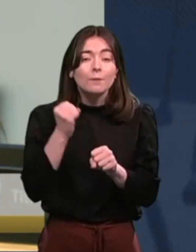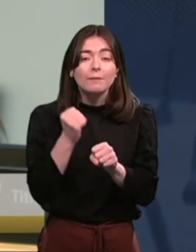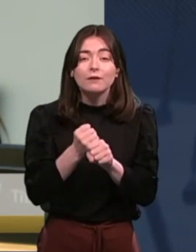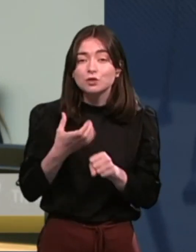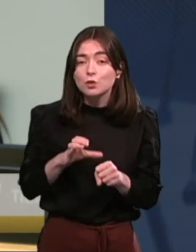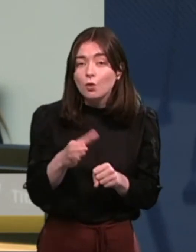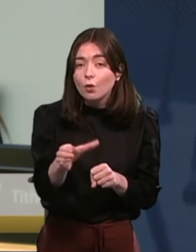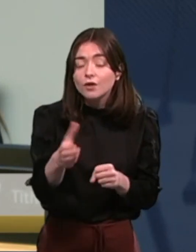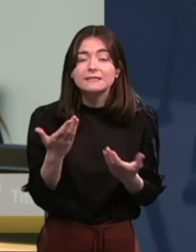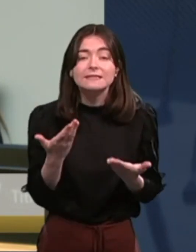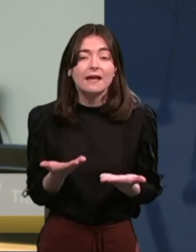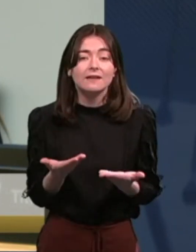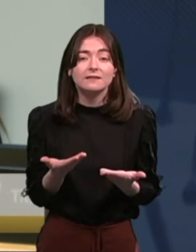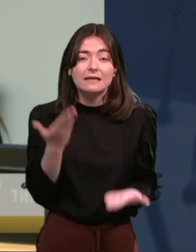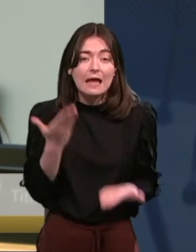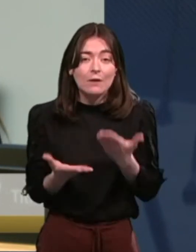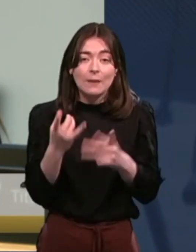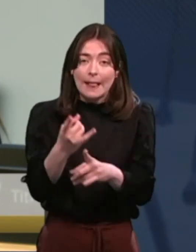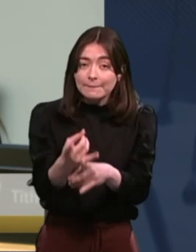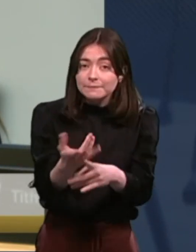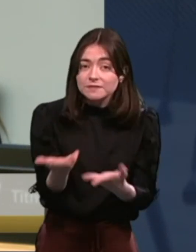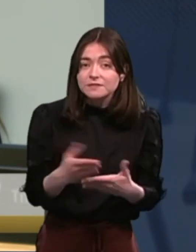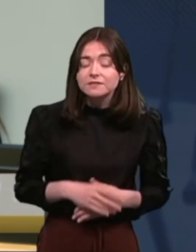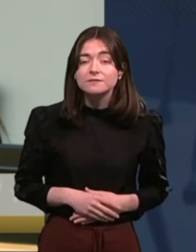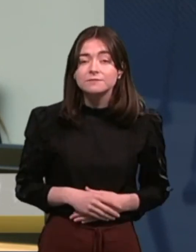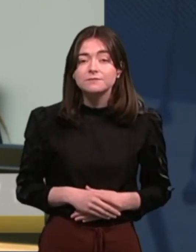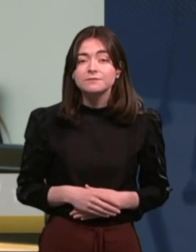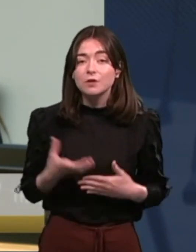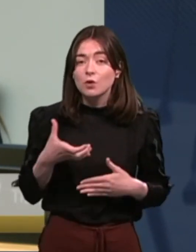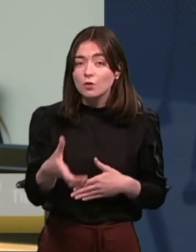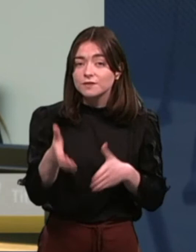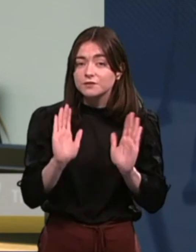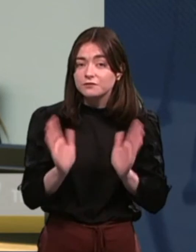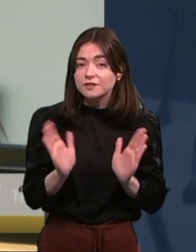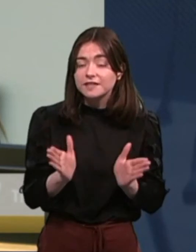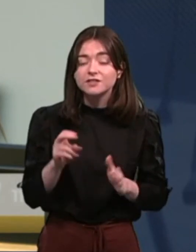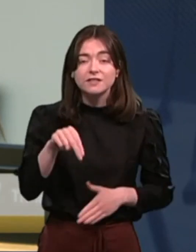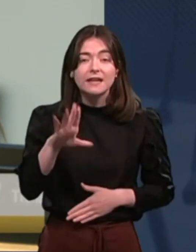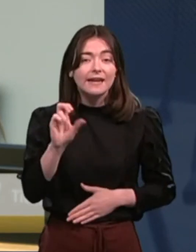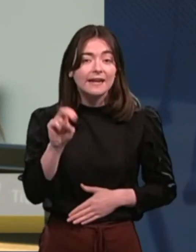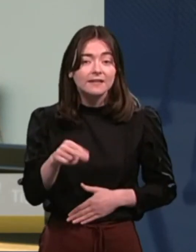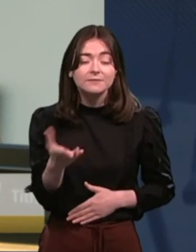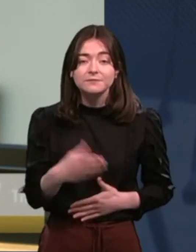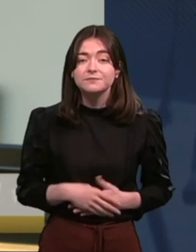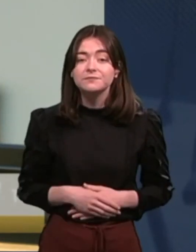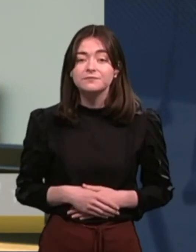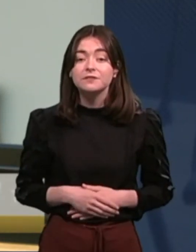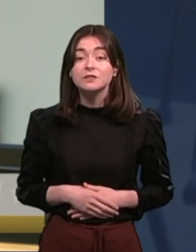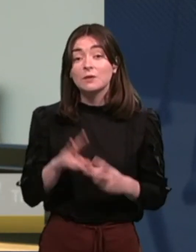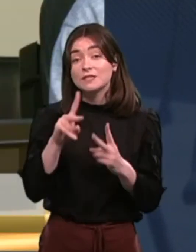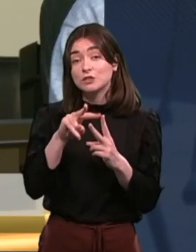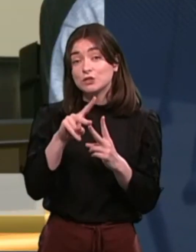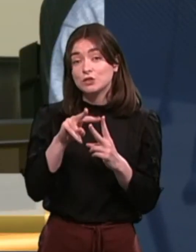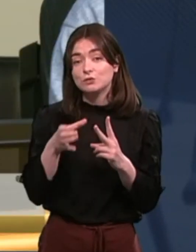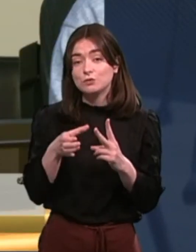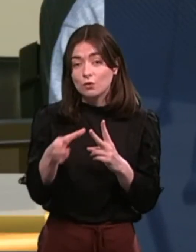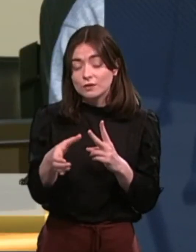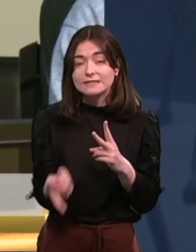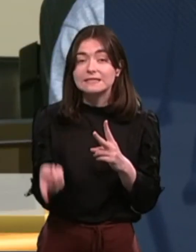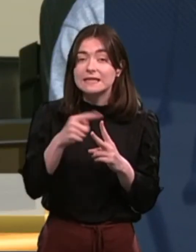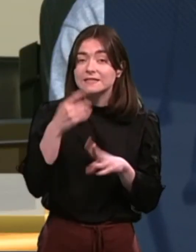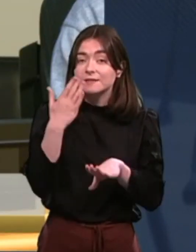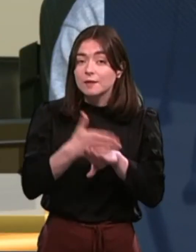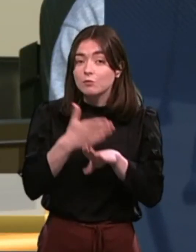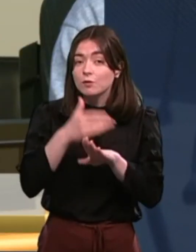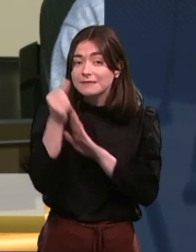how it kind of helped you, the course you did in the National Learning. Okay, well, I actually did two. I did the